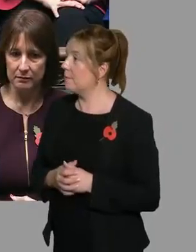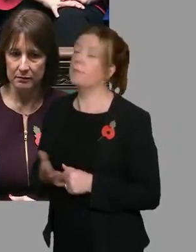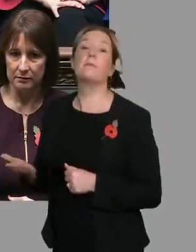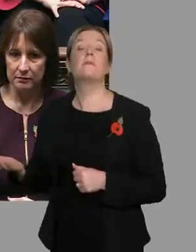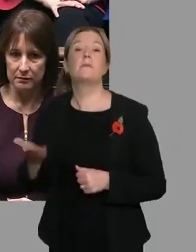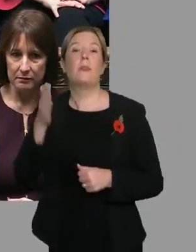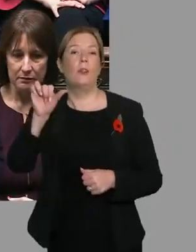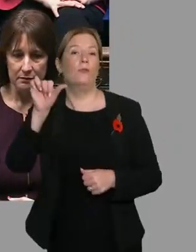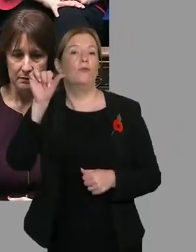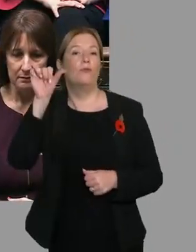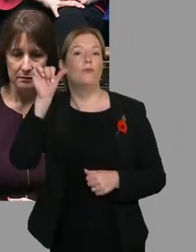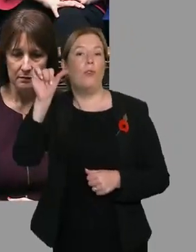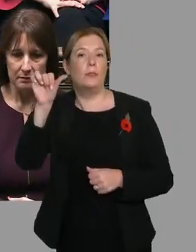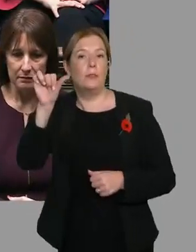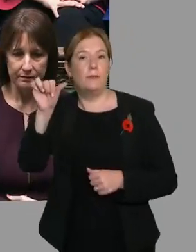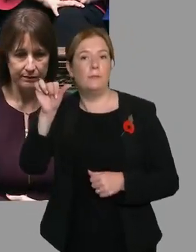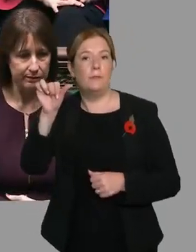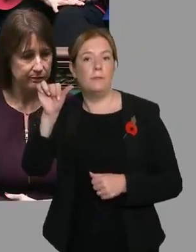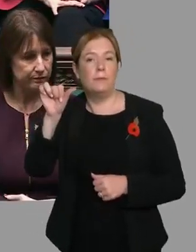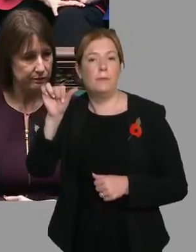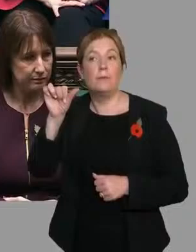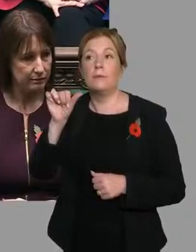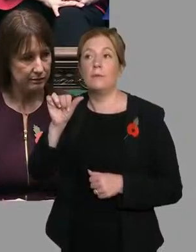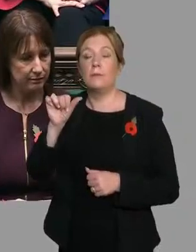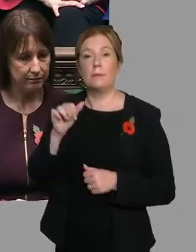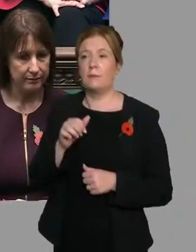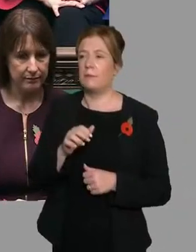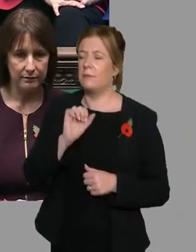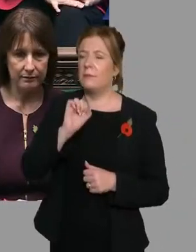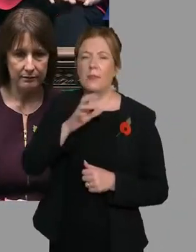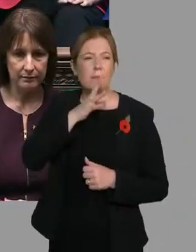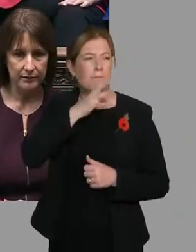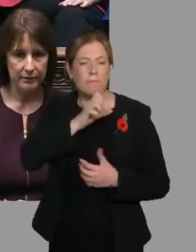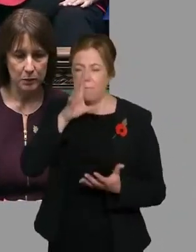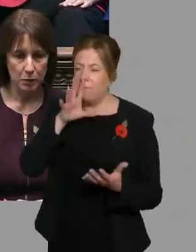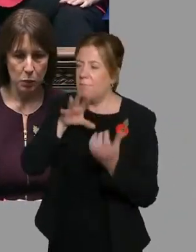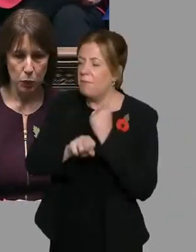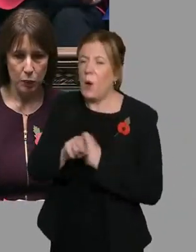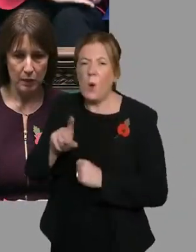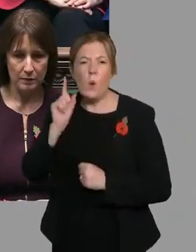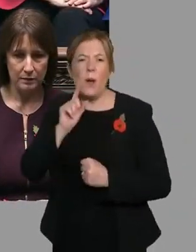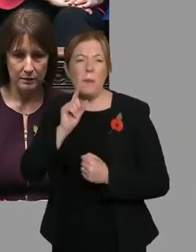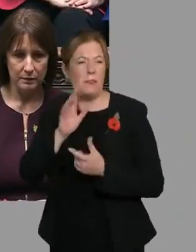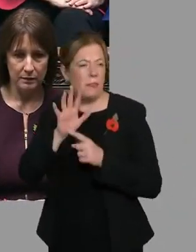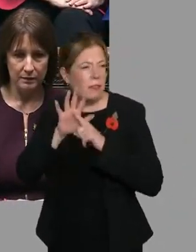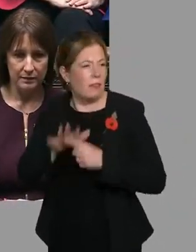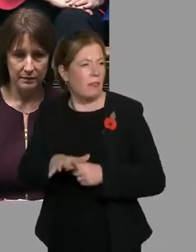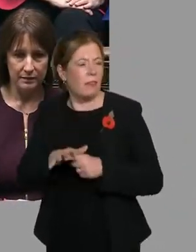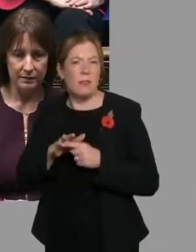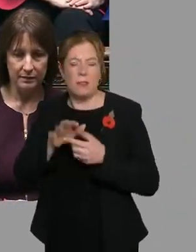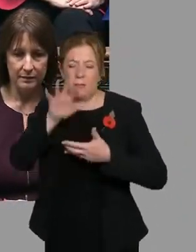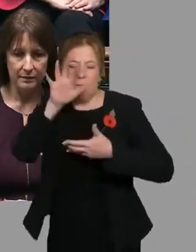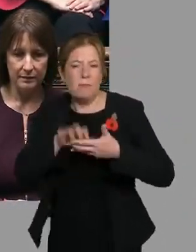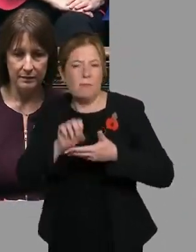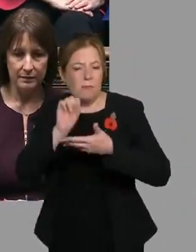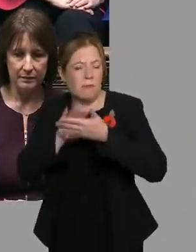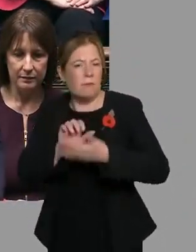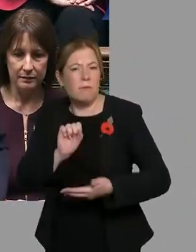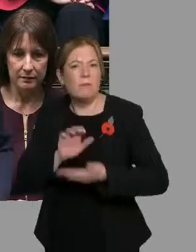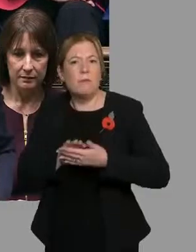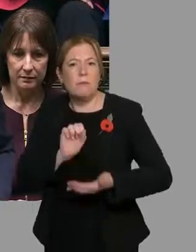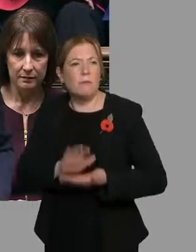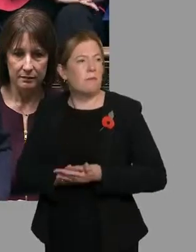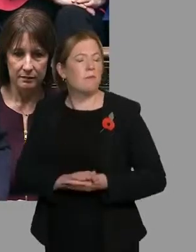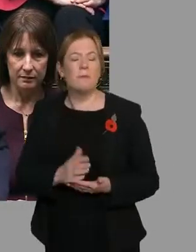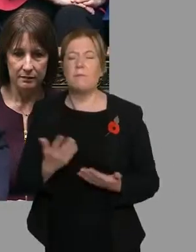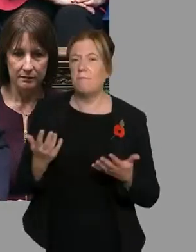Misogyny and abuse, both online and offline, causes horrendous harm to women and girls across the UK. And can I just